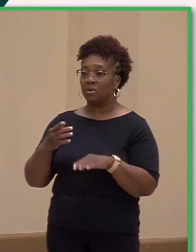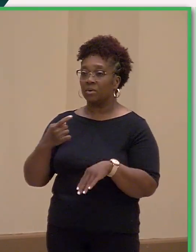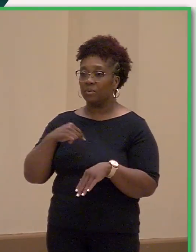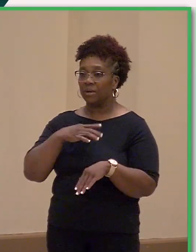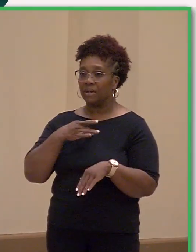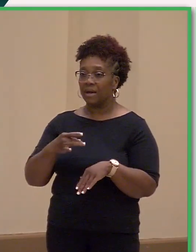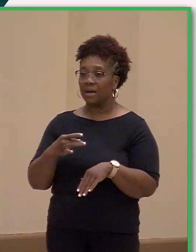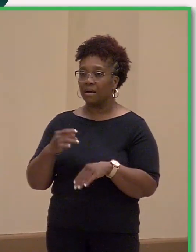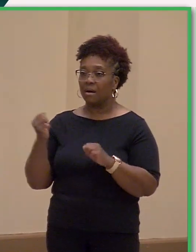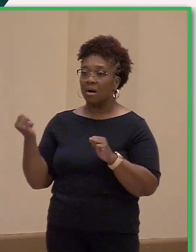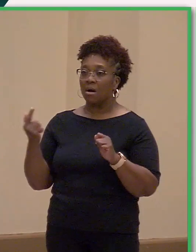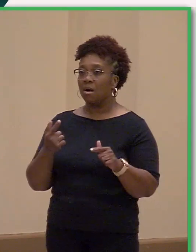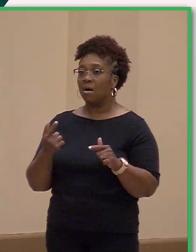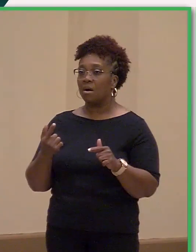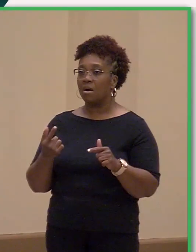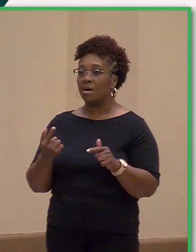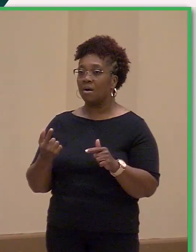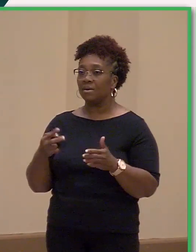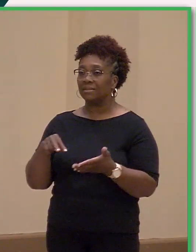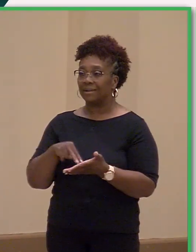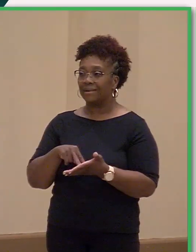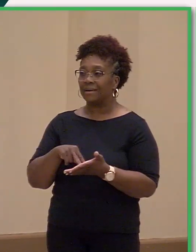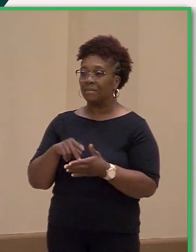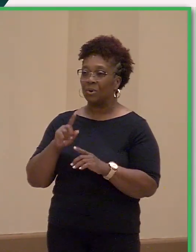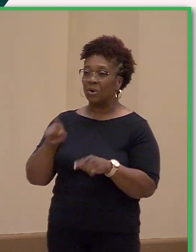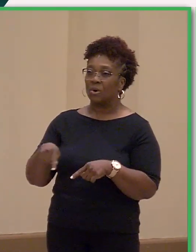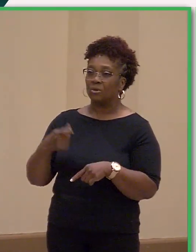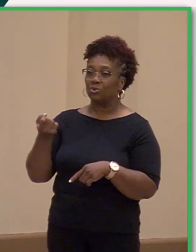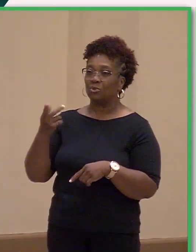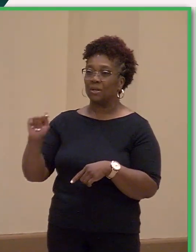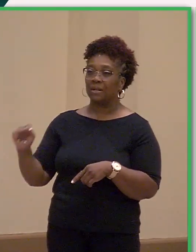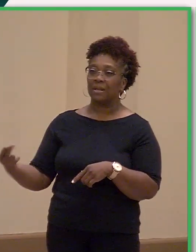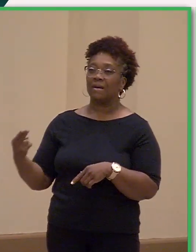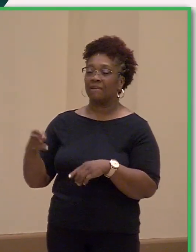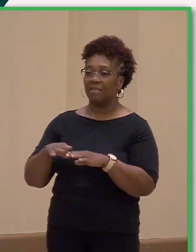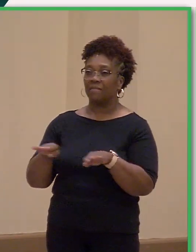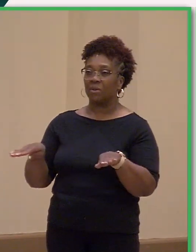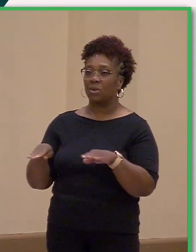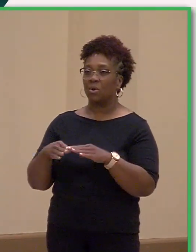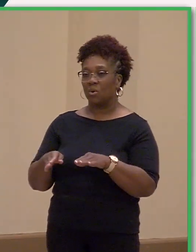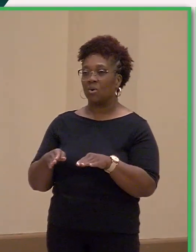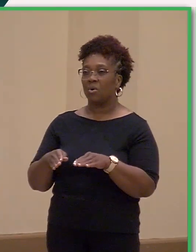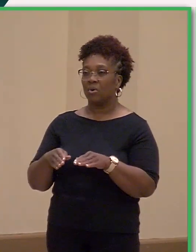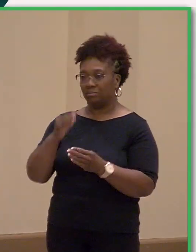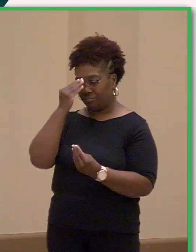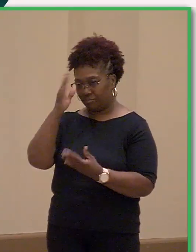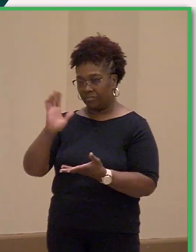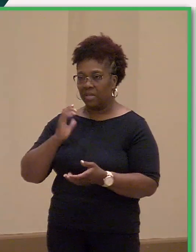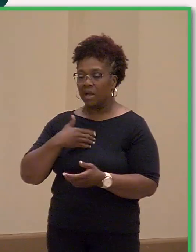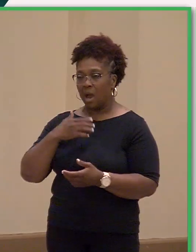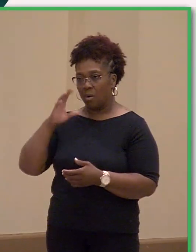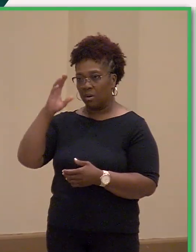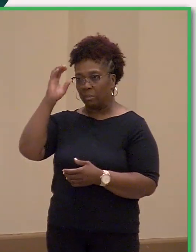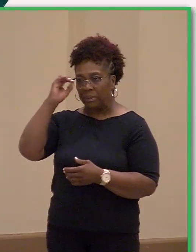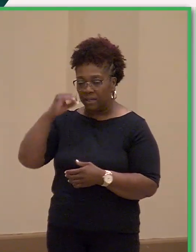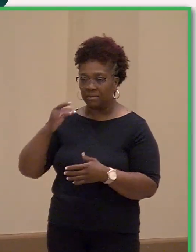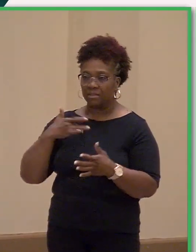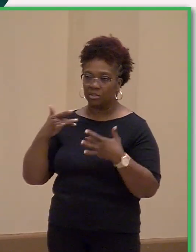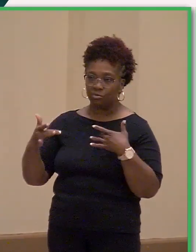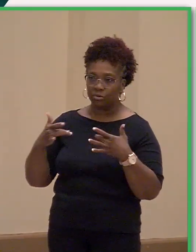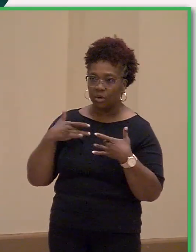we can all stand up and go down on the 11th floor and voice our same opinions and concerns and